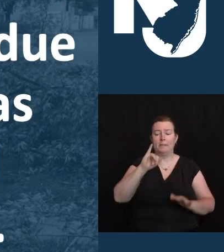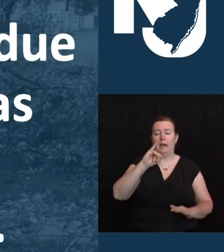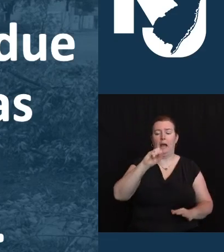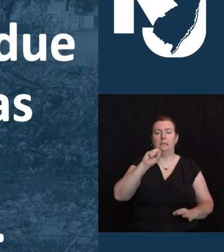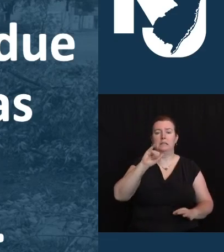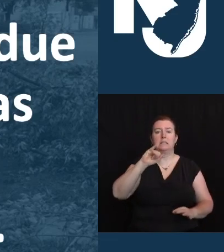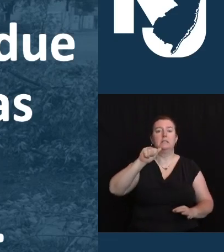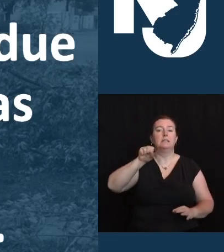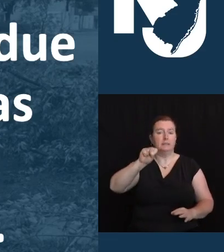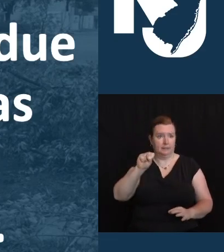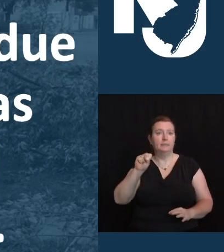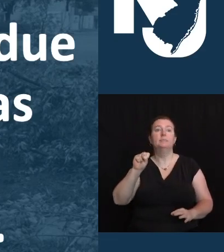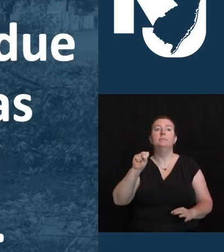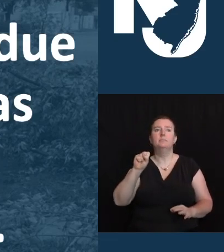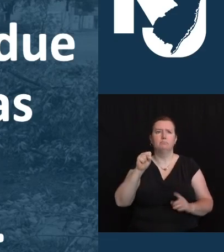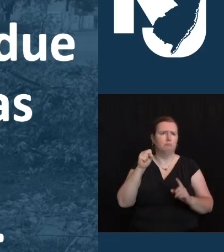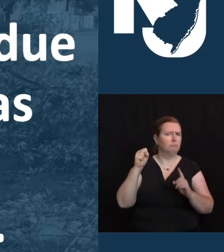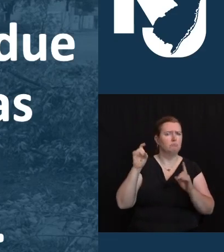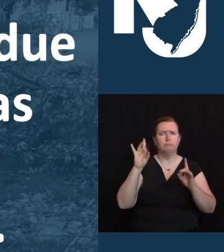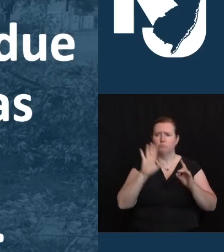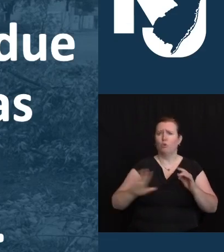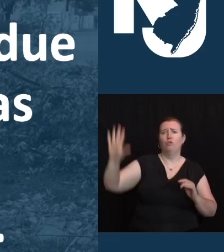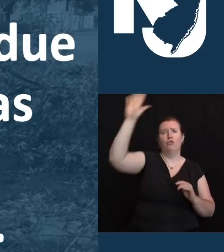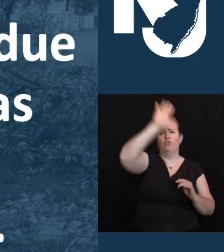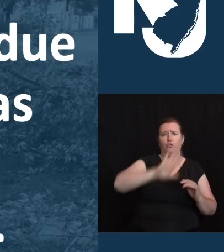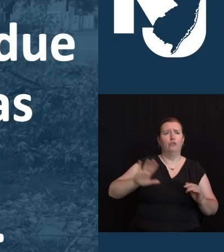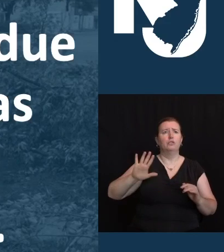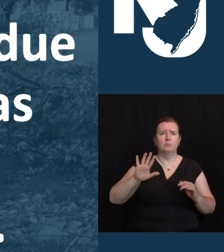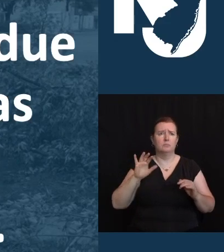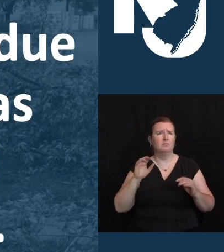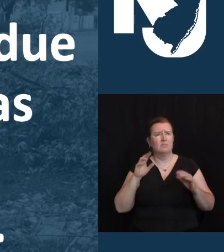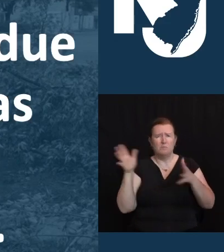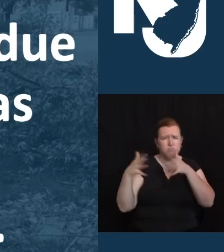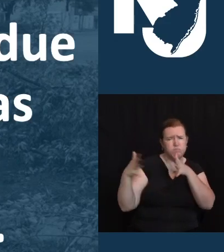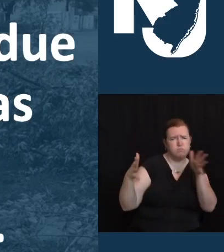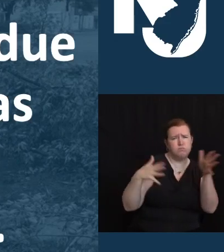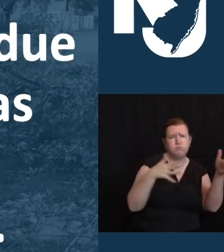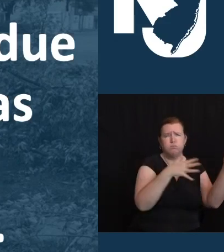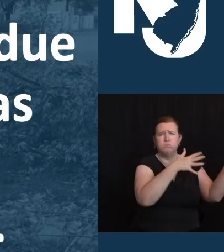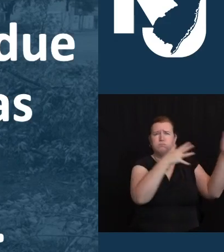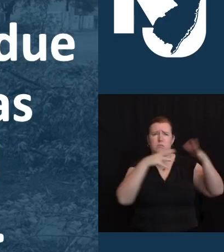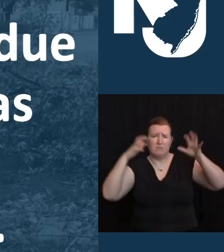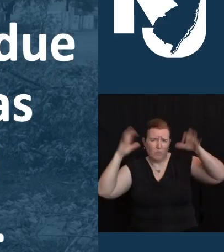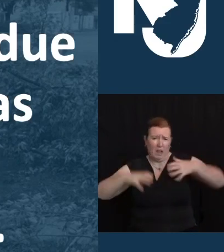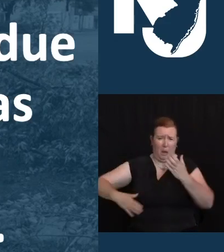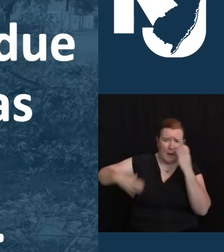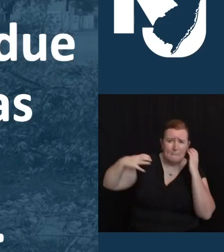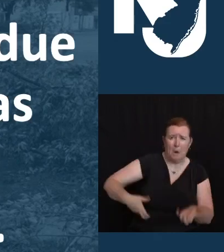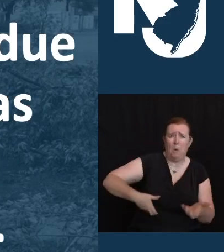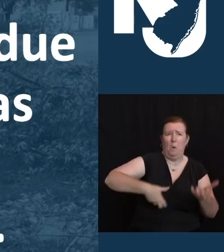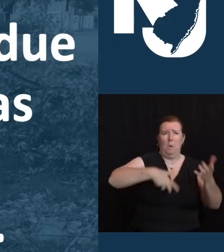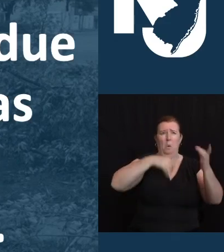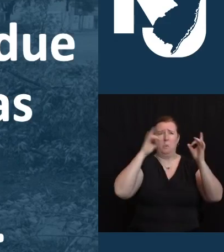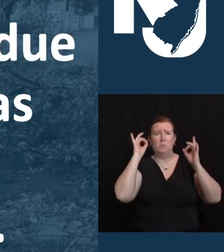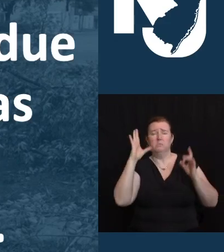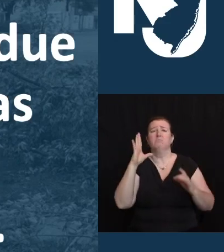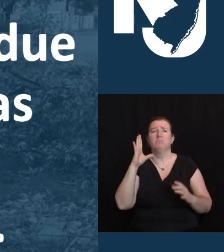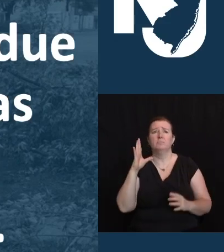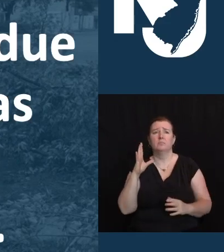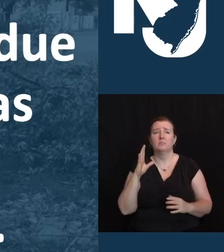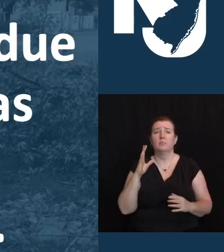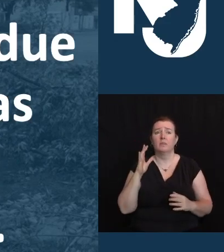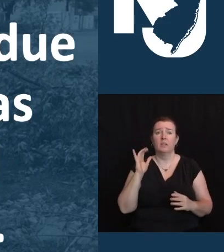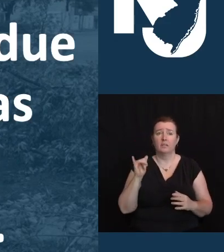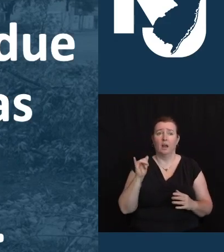and lashing rains. And as I mentioned on several interviews and conversations, the legacy of this storm is going to